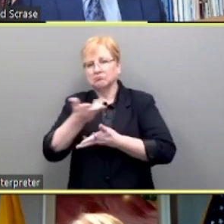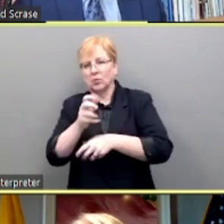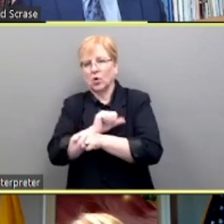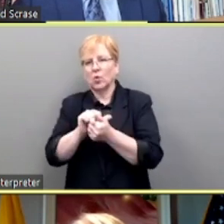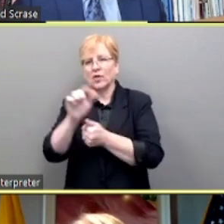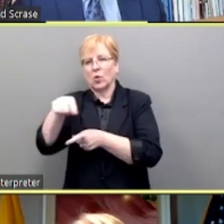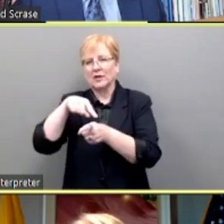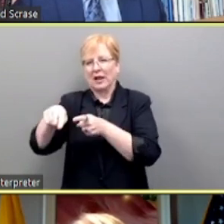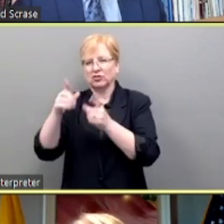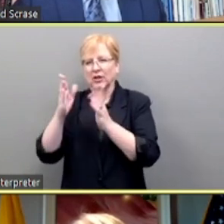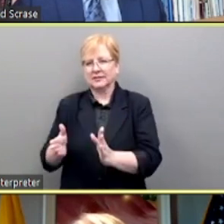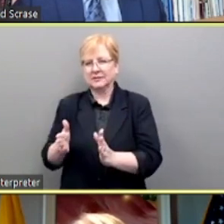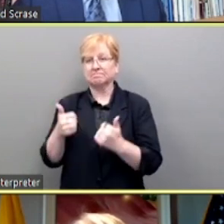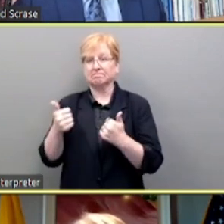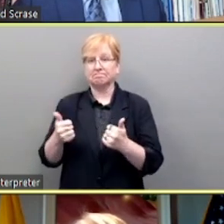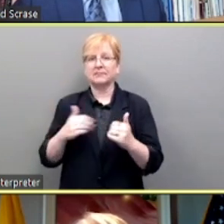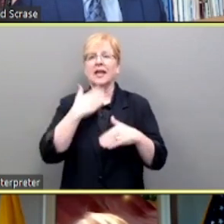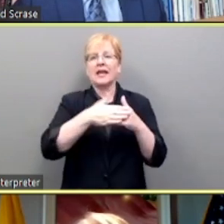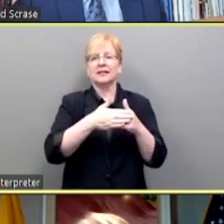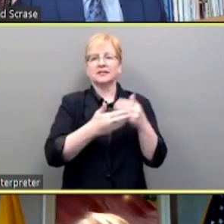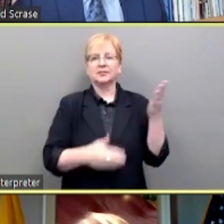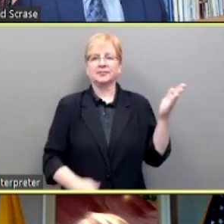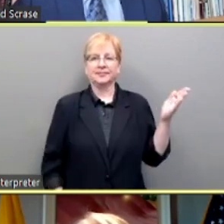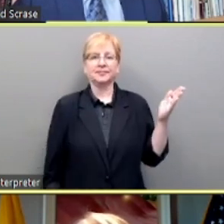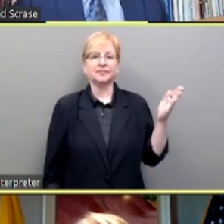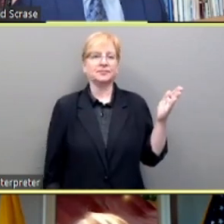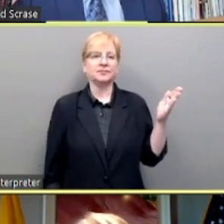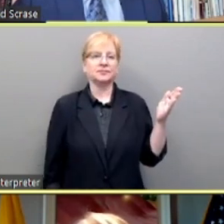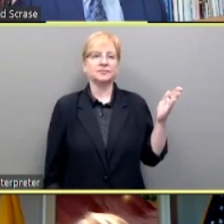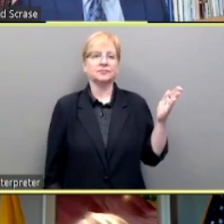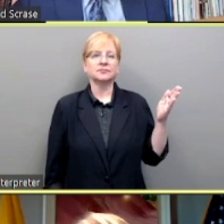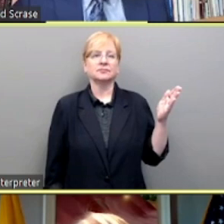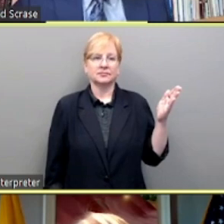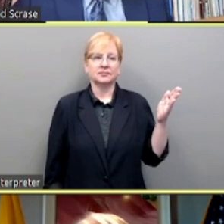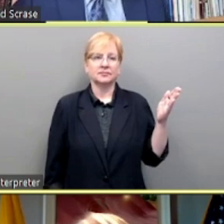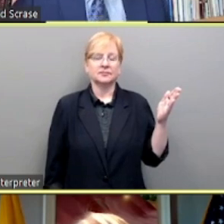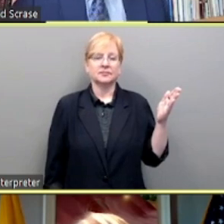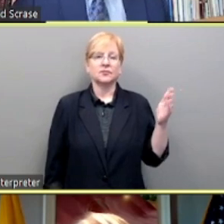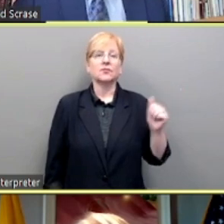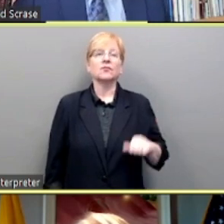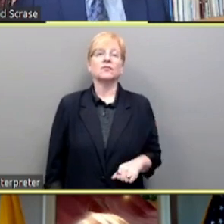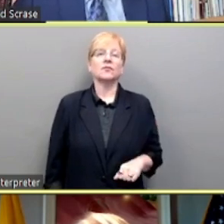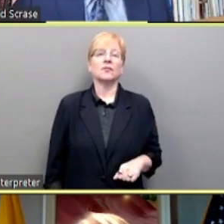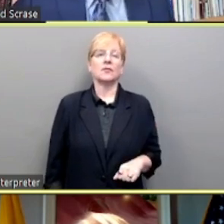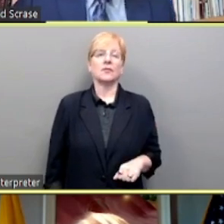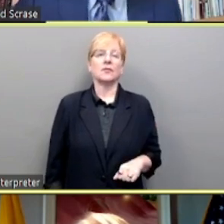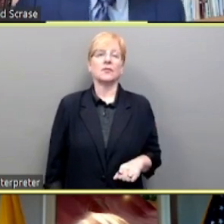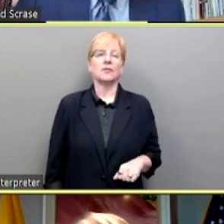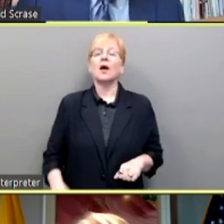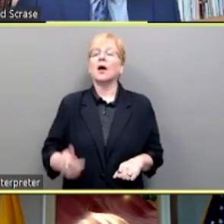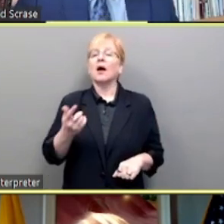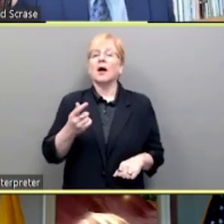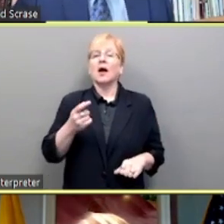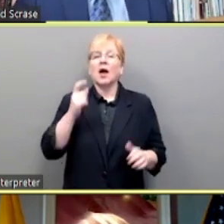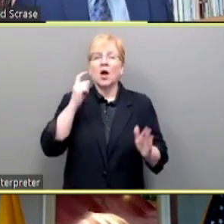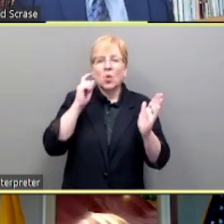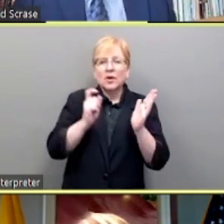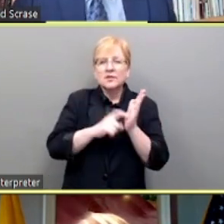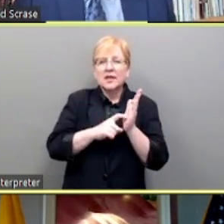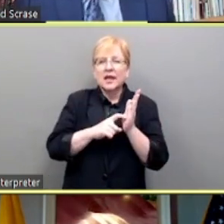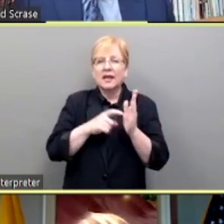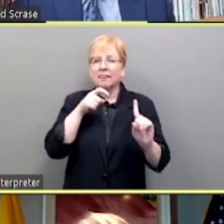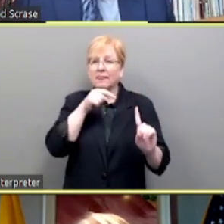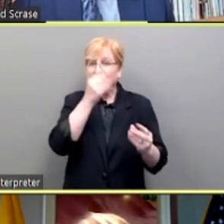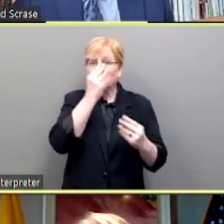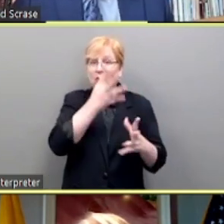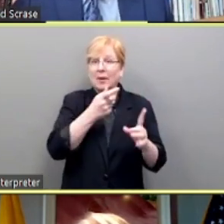Next slide, please. Just again, We're seeing this as a CDC study, and